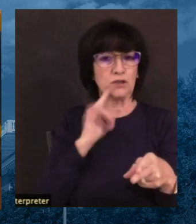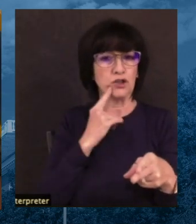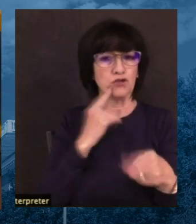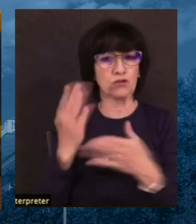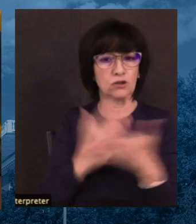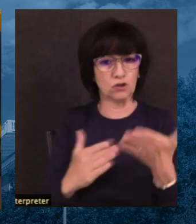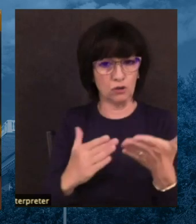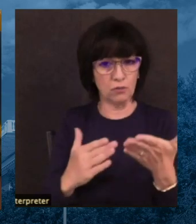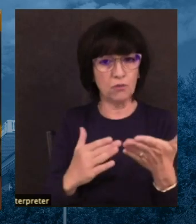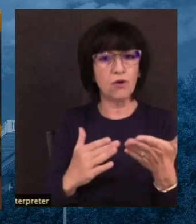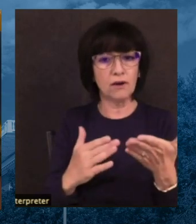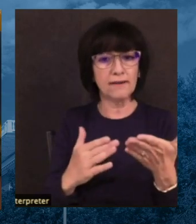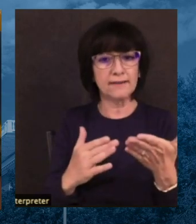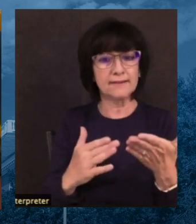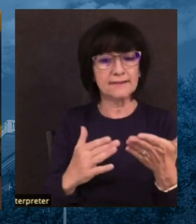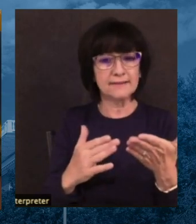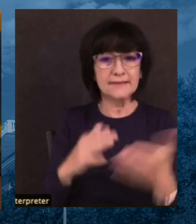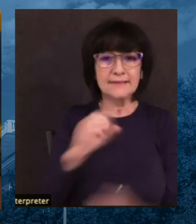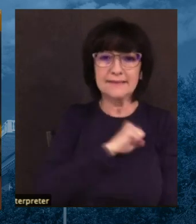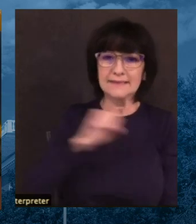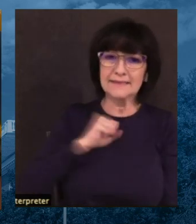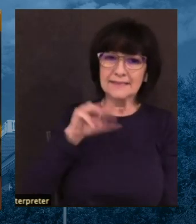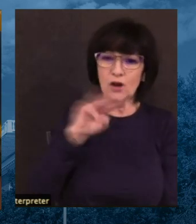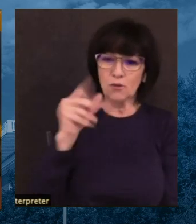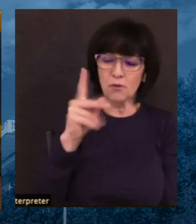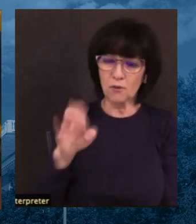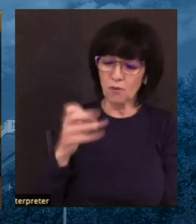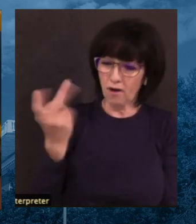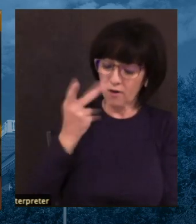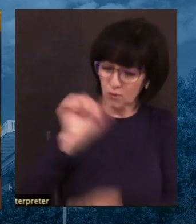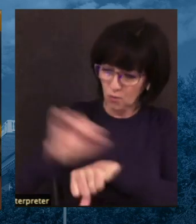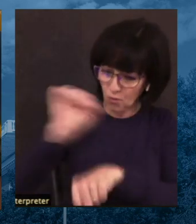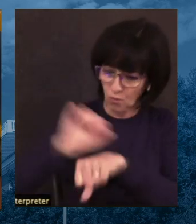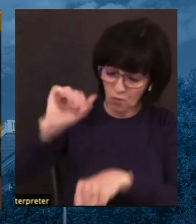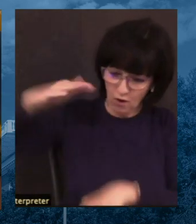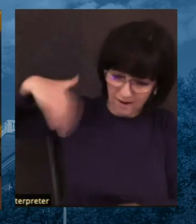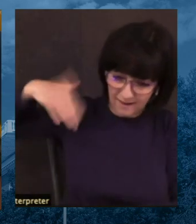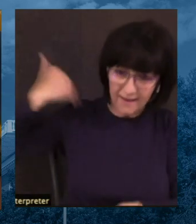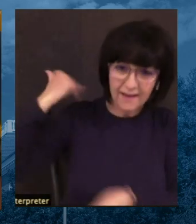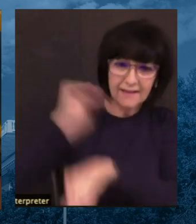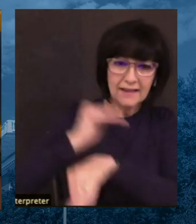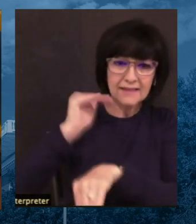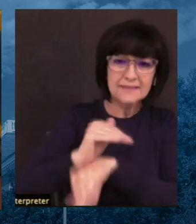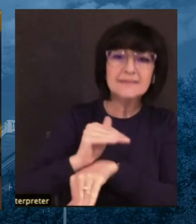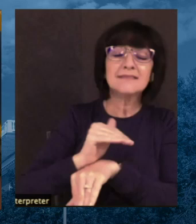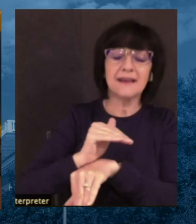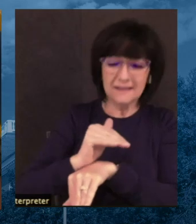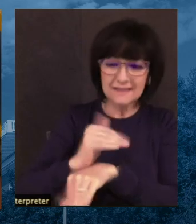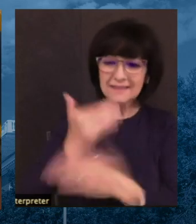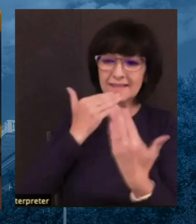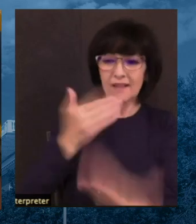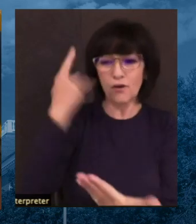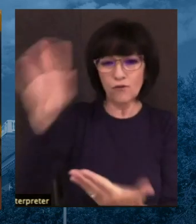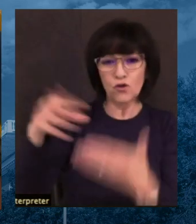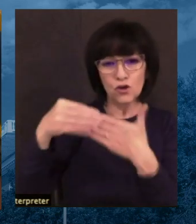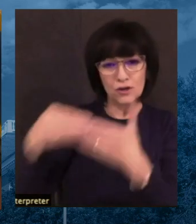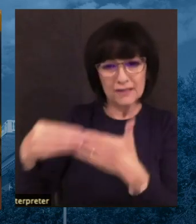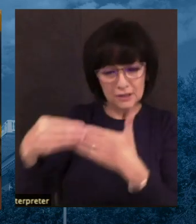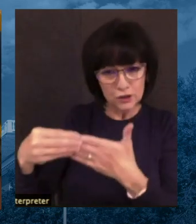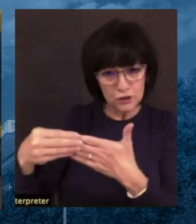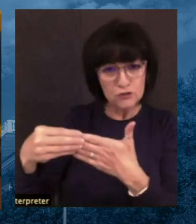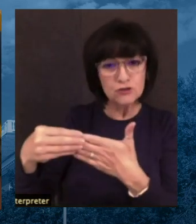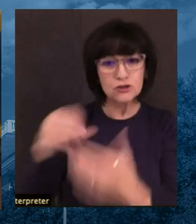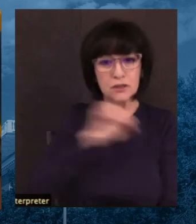a late night last night. It's good to be with you this morning. It was. Thank you for your leadership in the Senate and for the